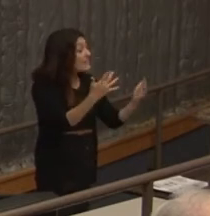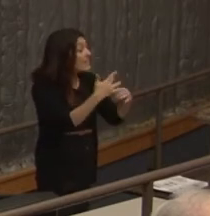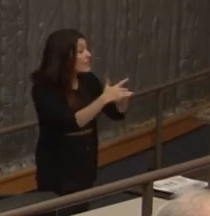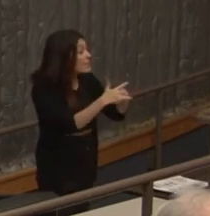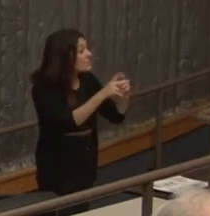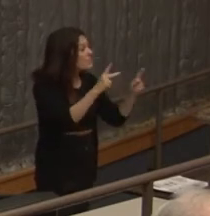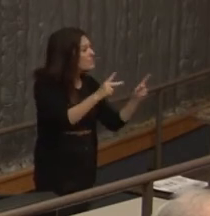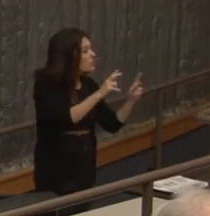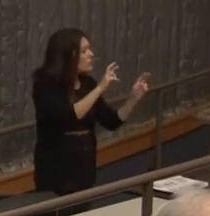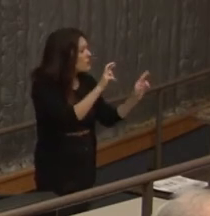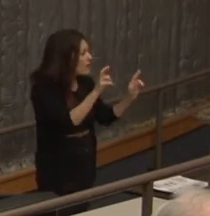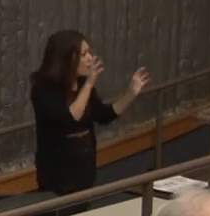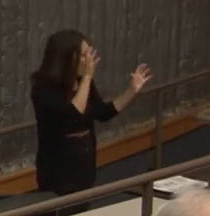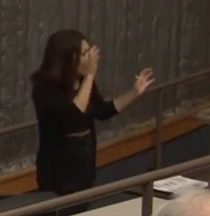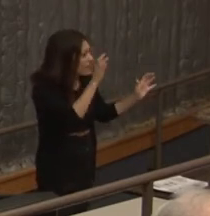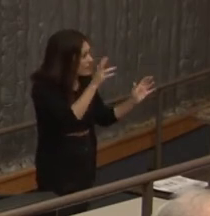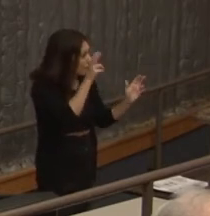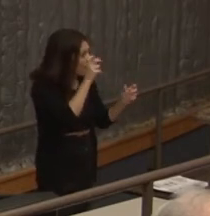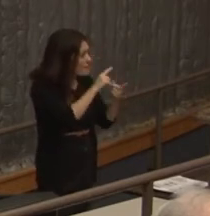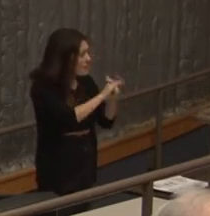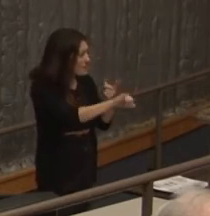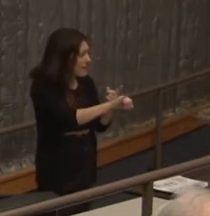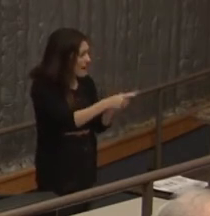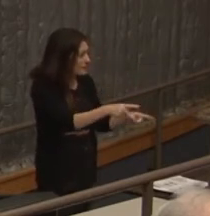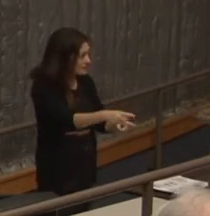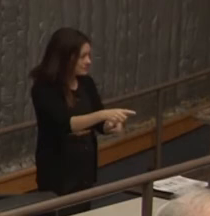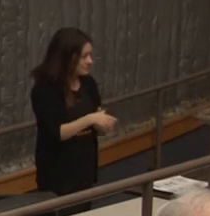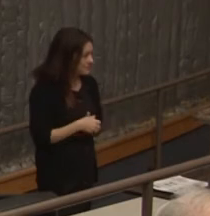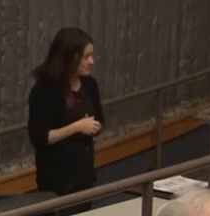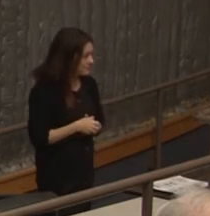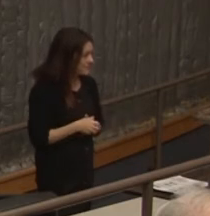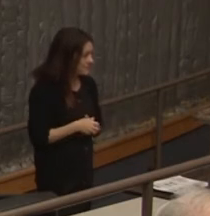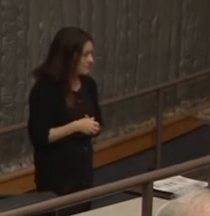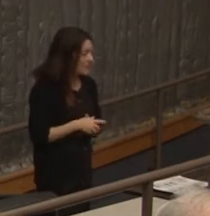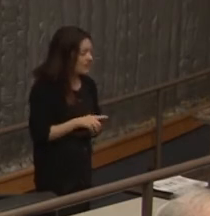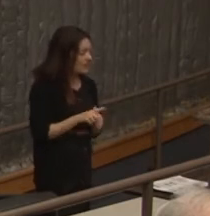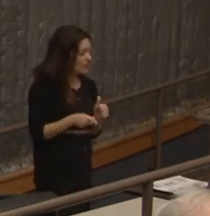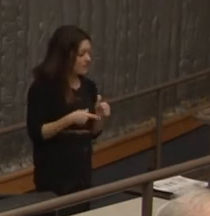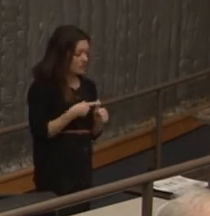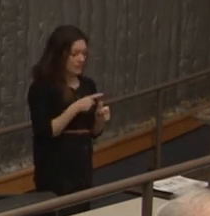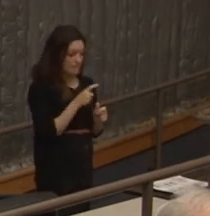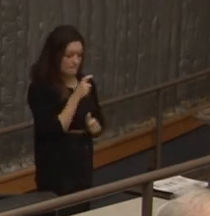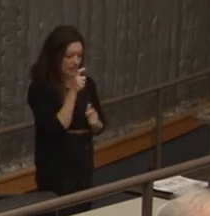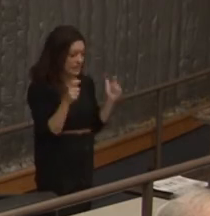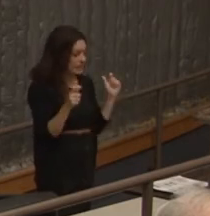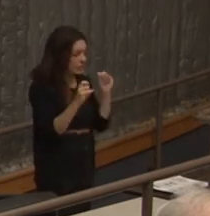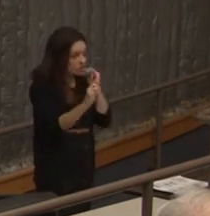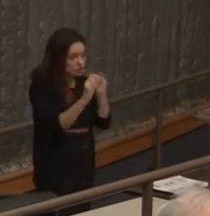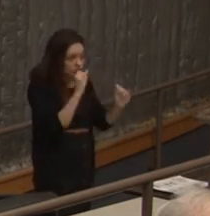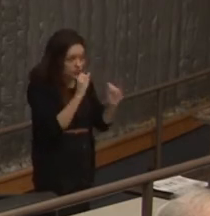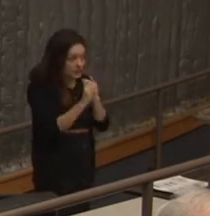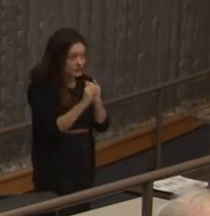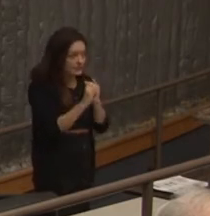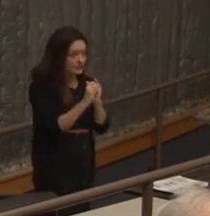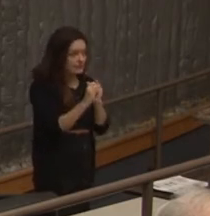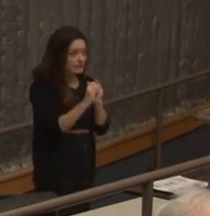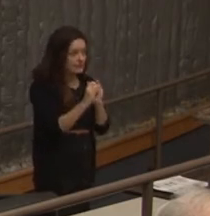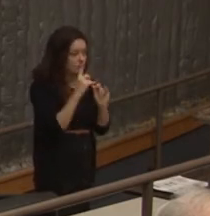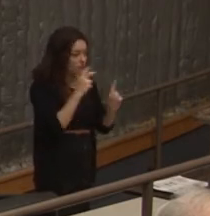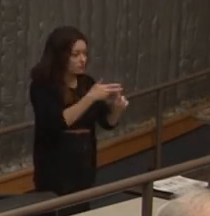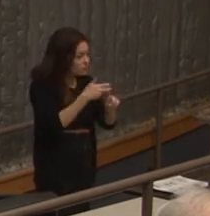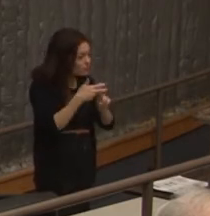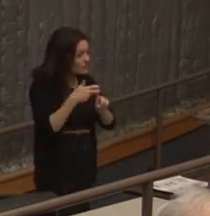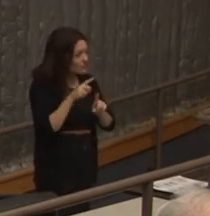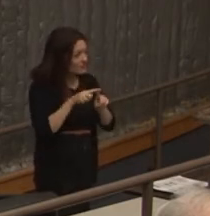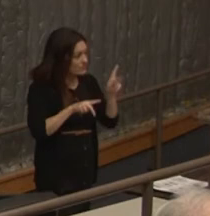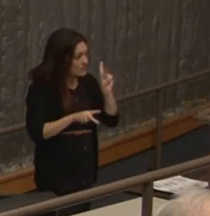finally willing to listen. The first large-scale interviewing campaign